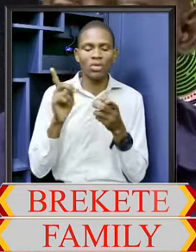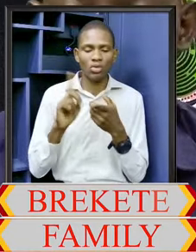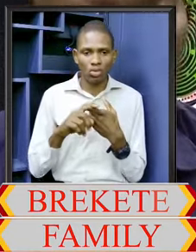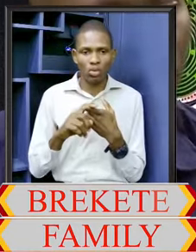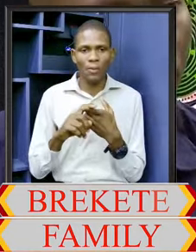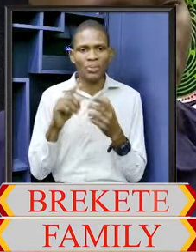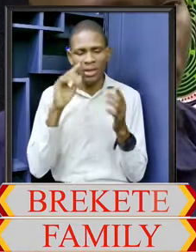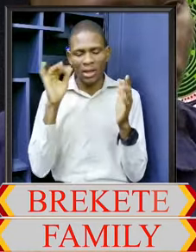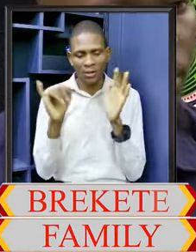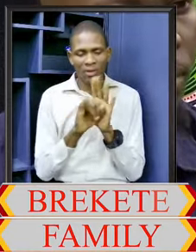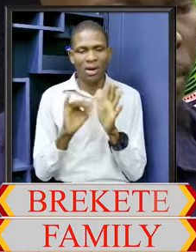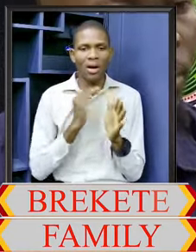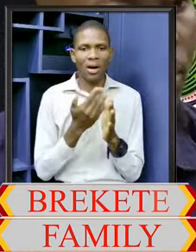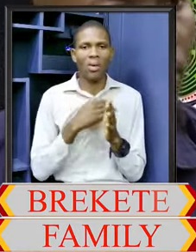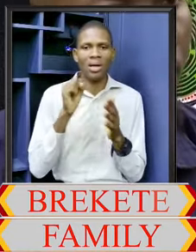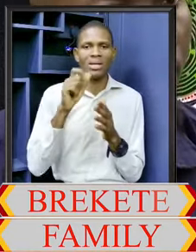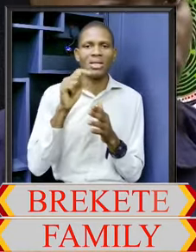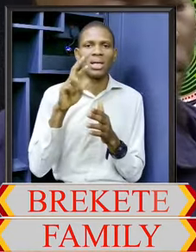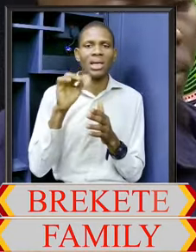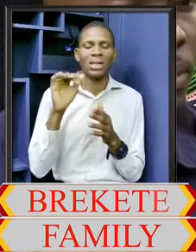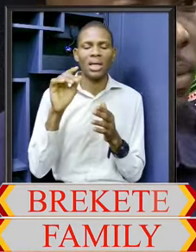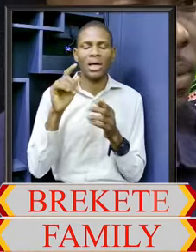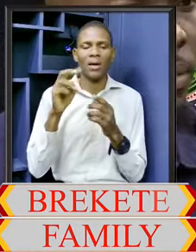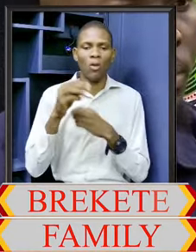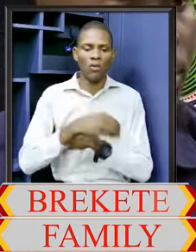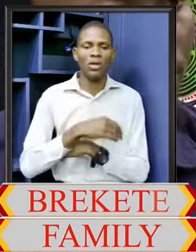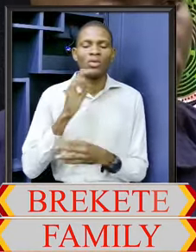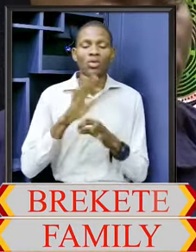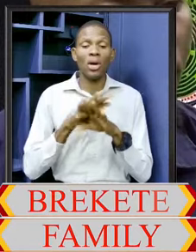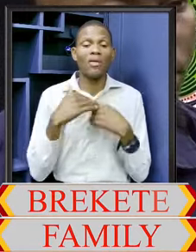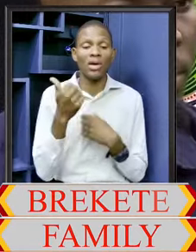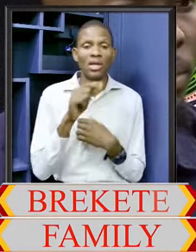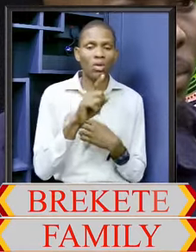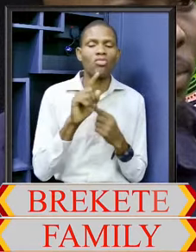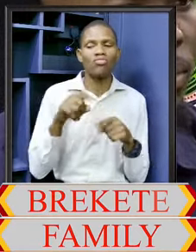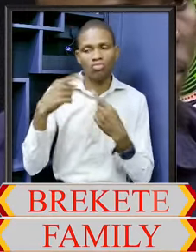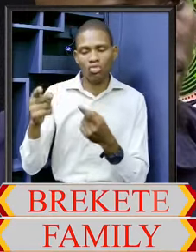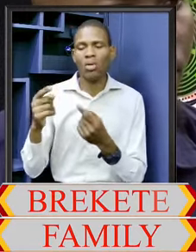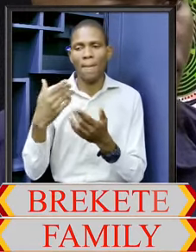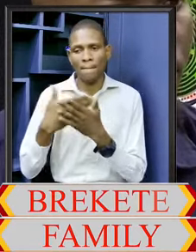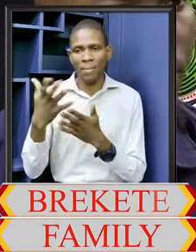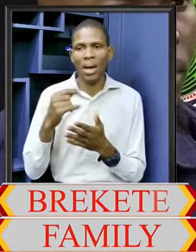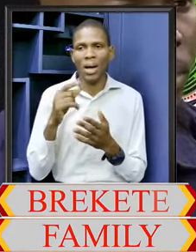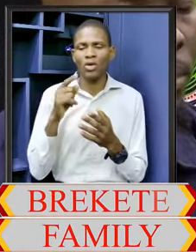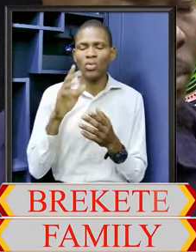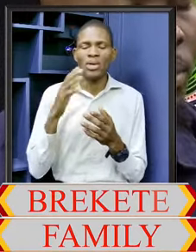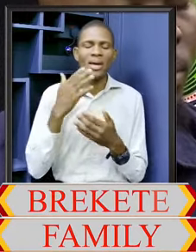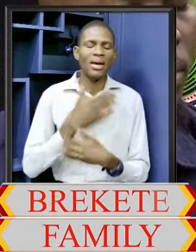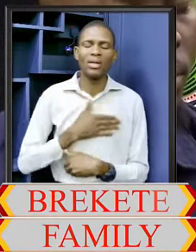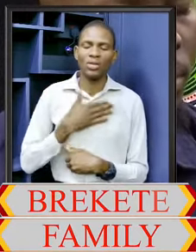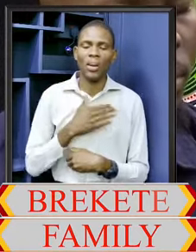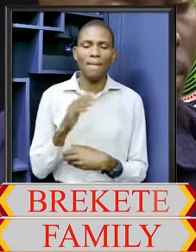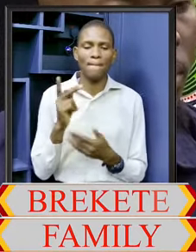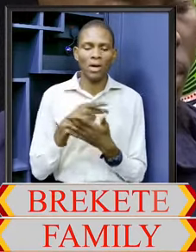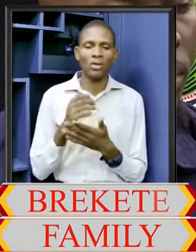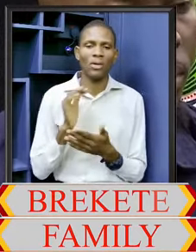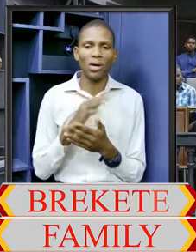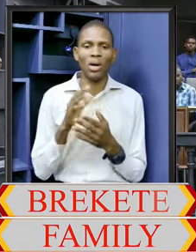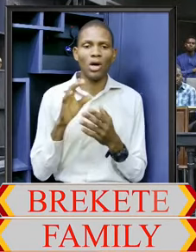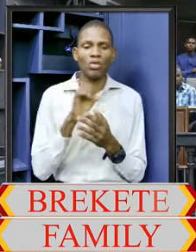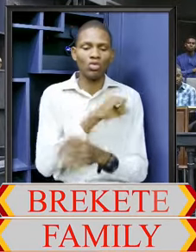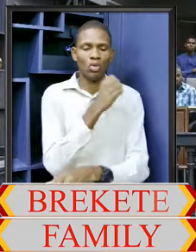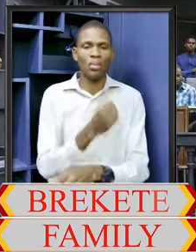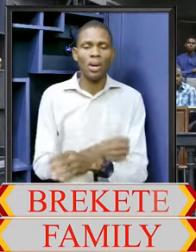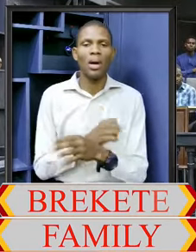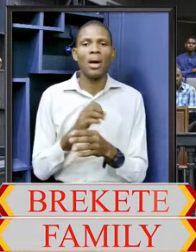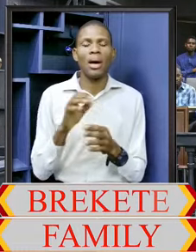get Start Time decoder, make you hurry up, go purchase one, and make you make sure say you go partake for our Super Boost promo where they